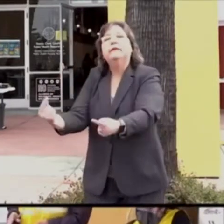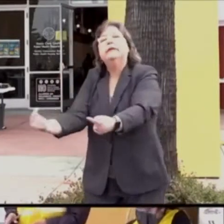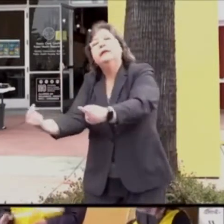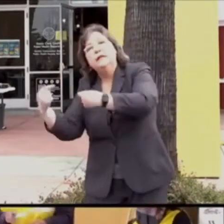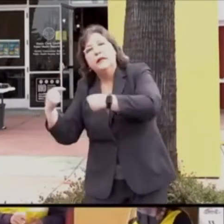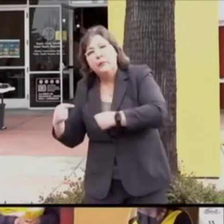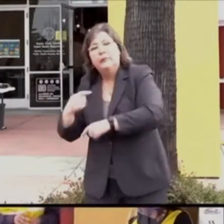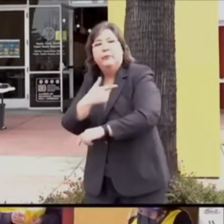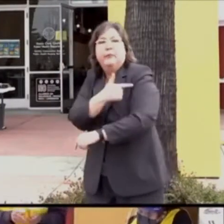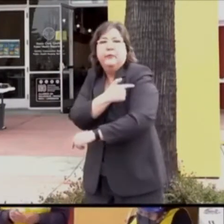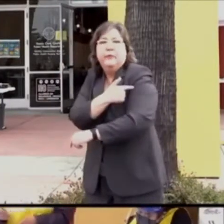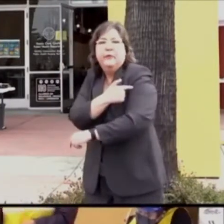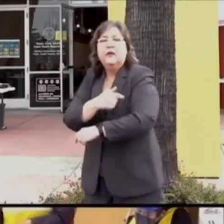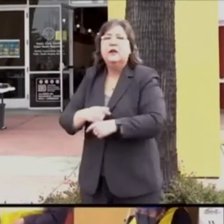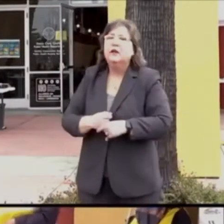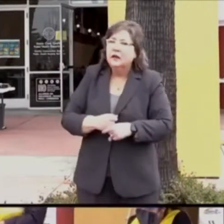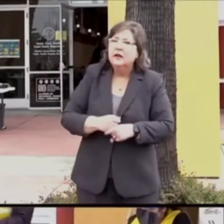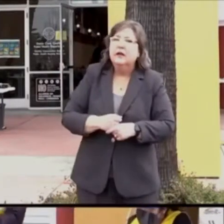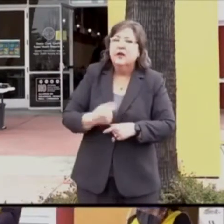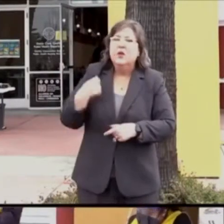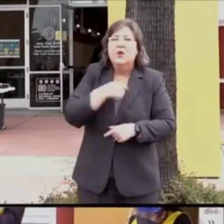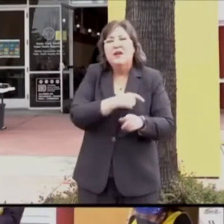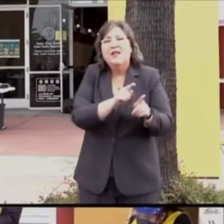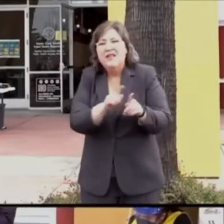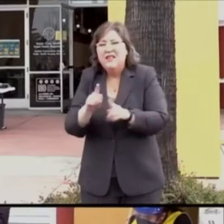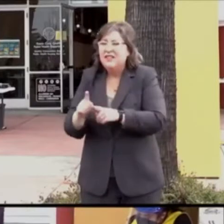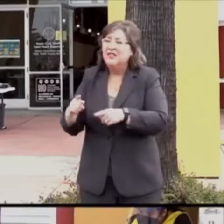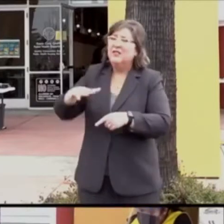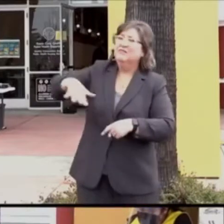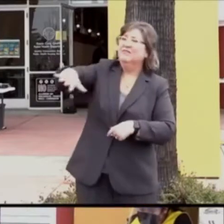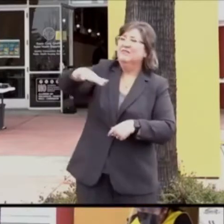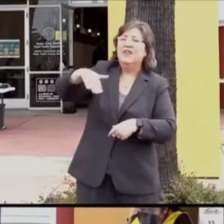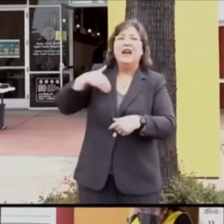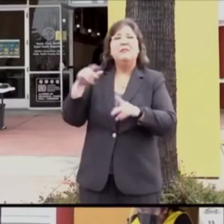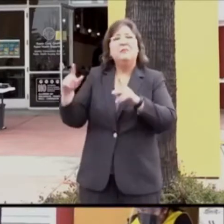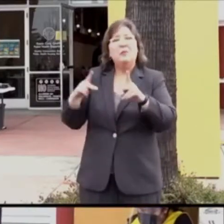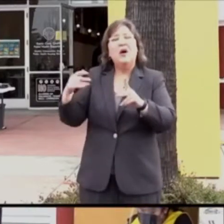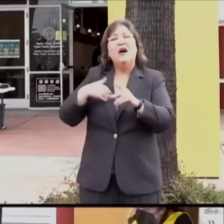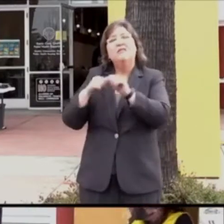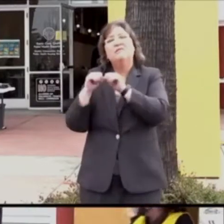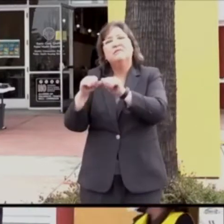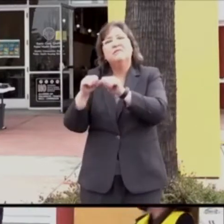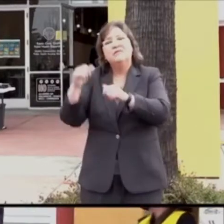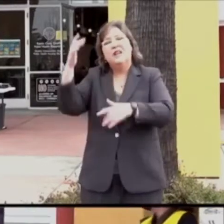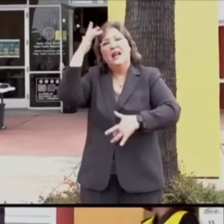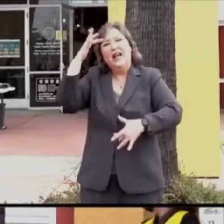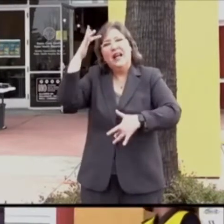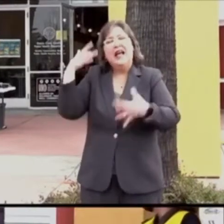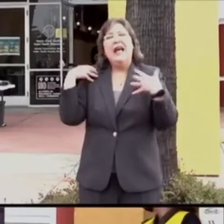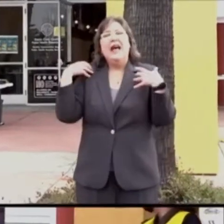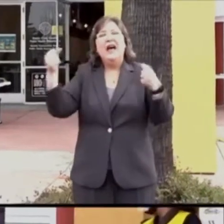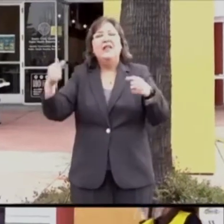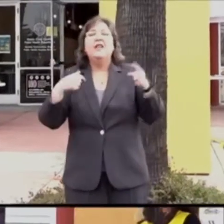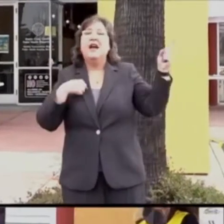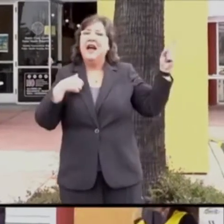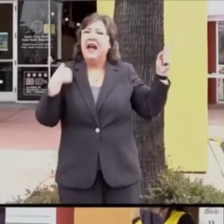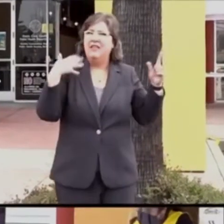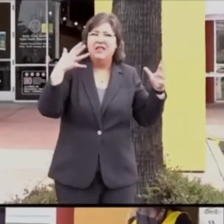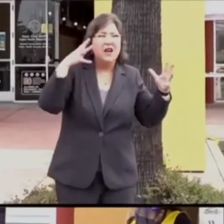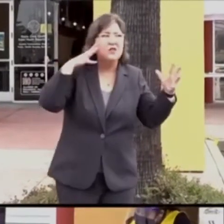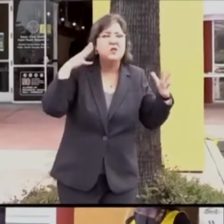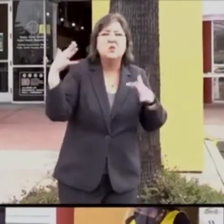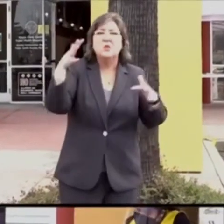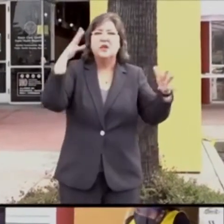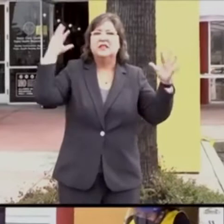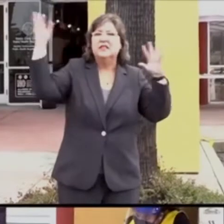community that also suffers in general from chronic health issues. Should we just stop? Let me just stop for a minute. I realize there's a lot of noise